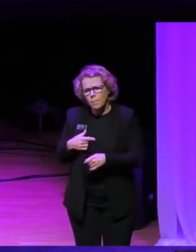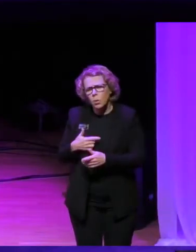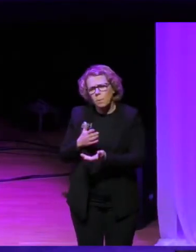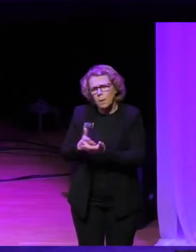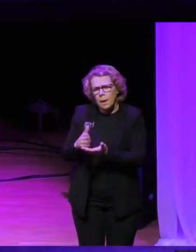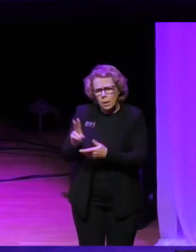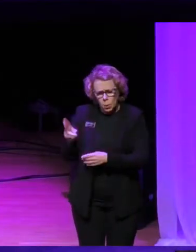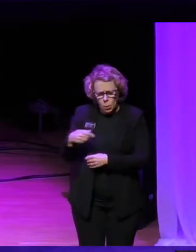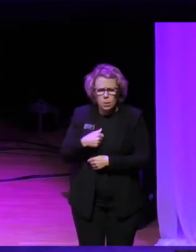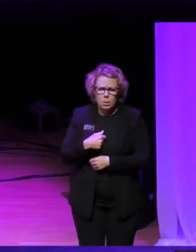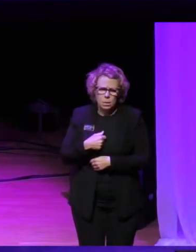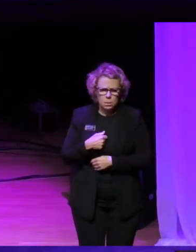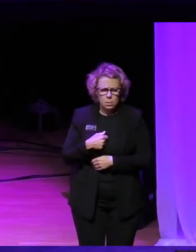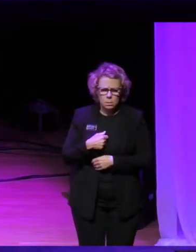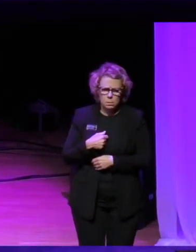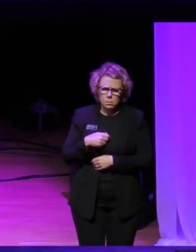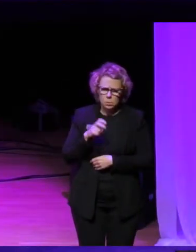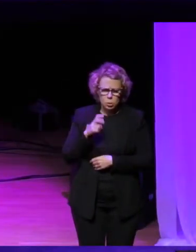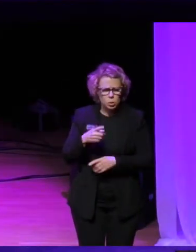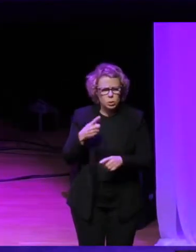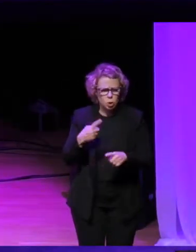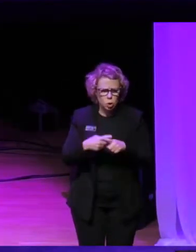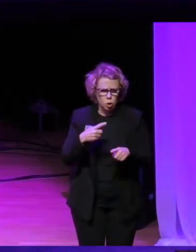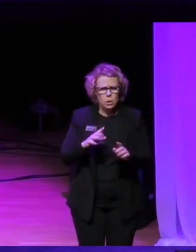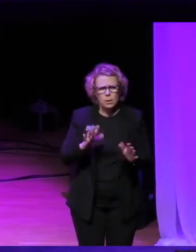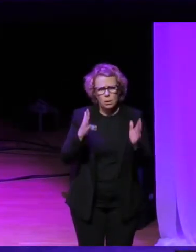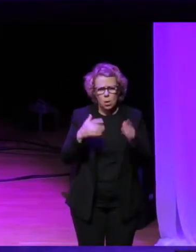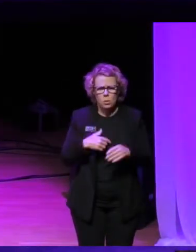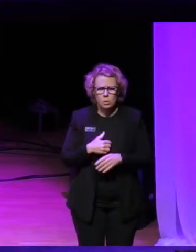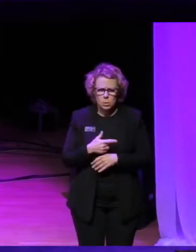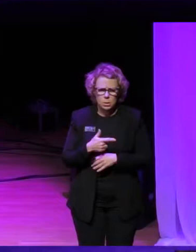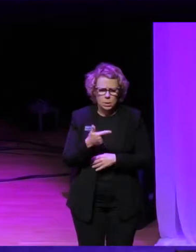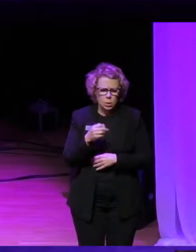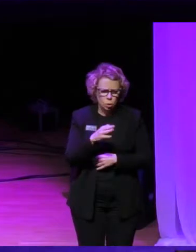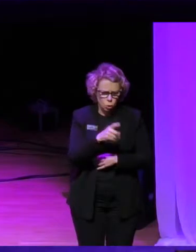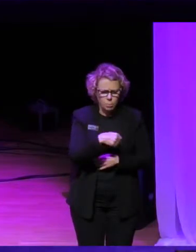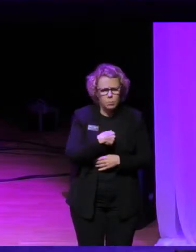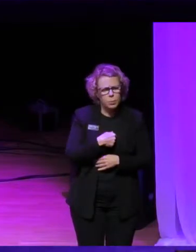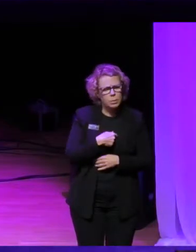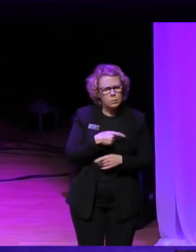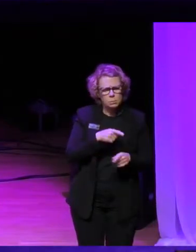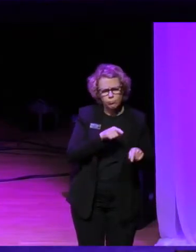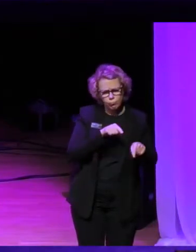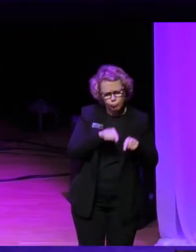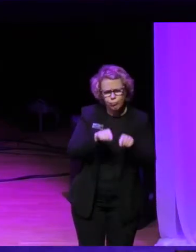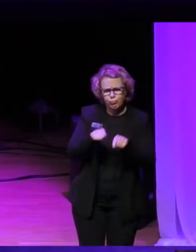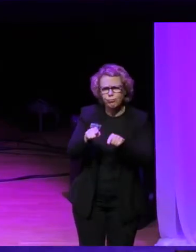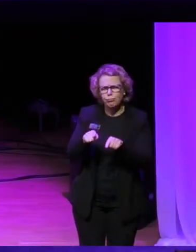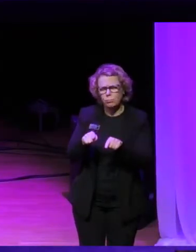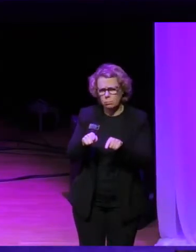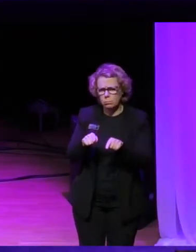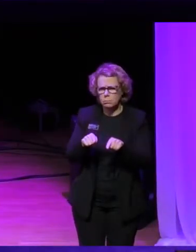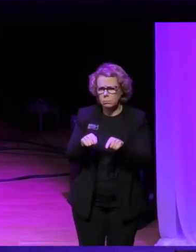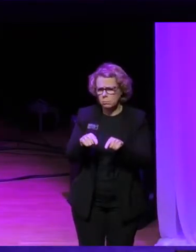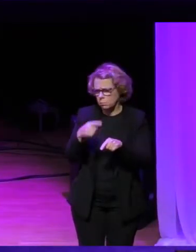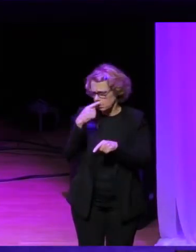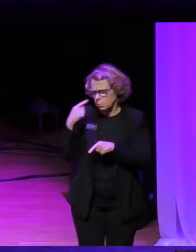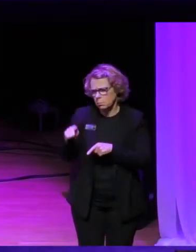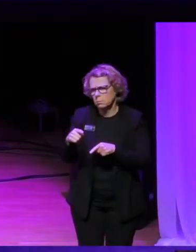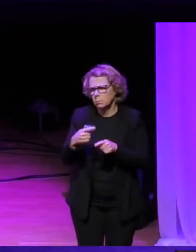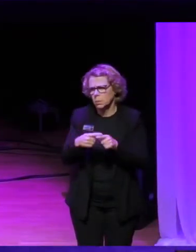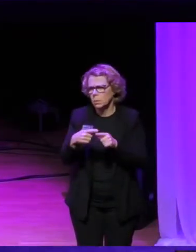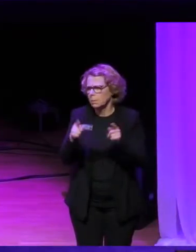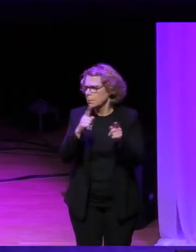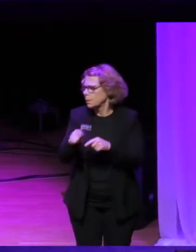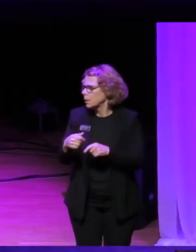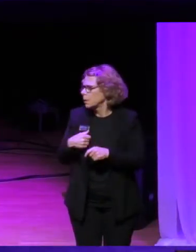that the Trump administration is targeting particular people. Who would you say? I mean, because is it, who would, I leave it to you